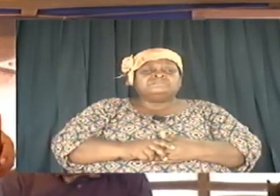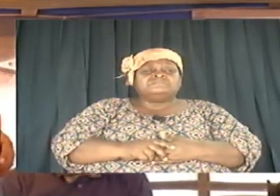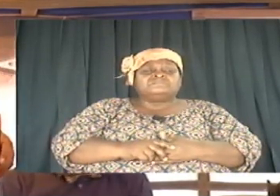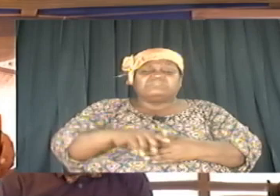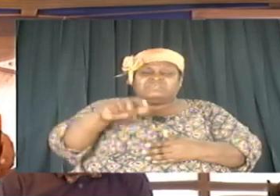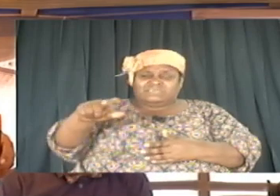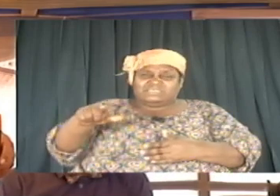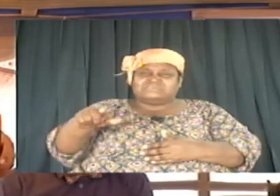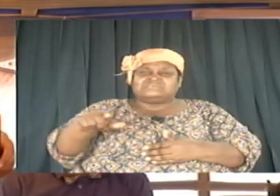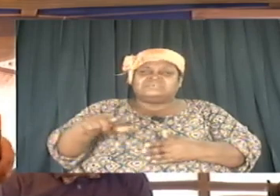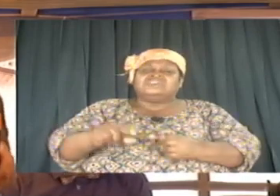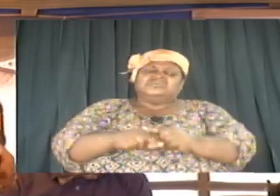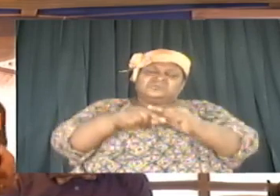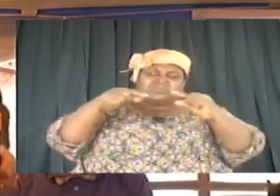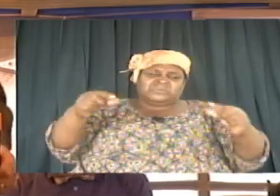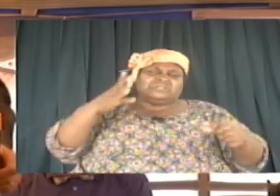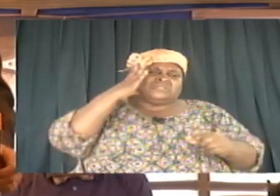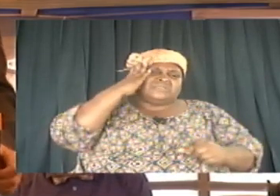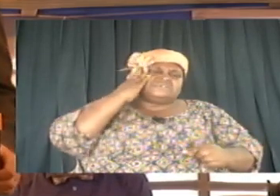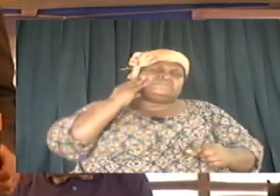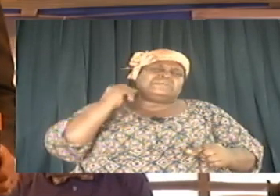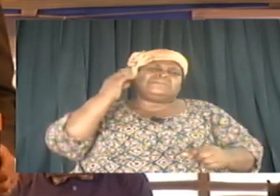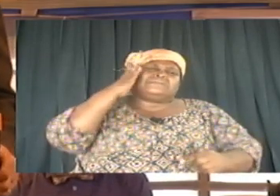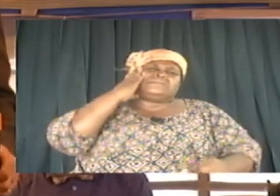This is a great experience.